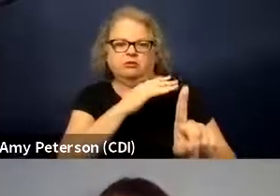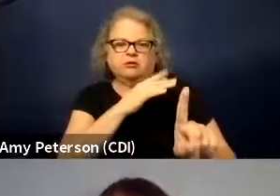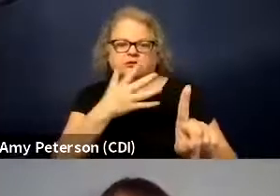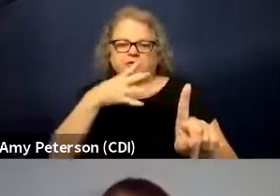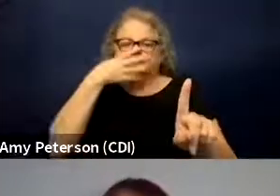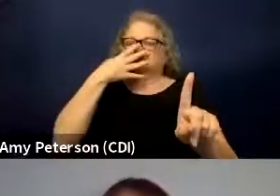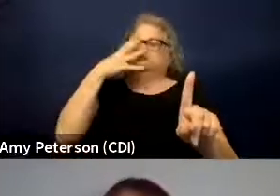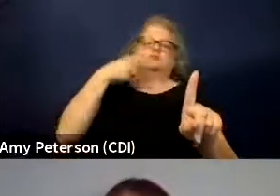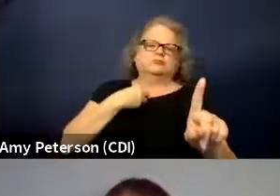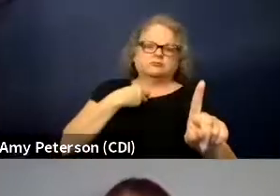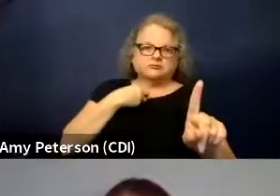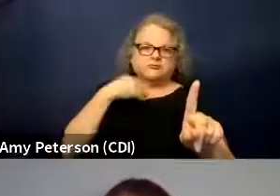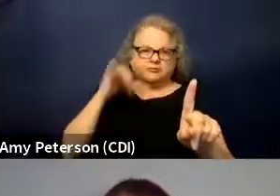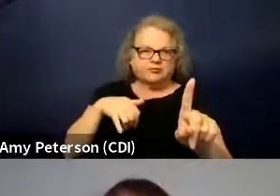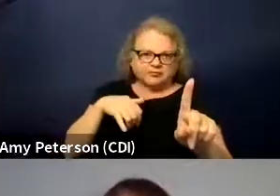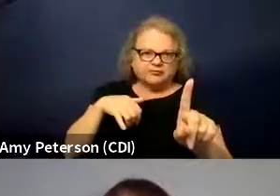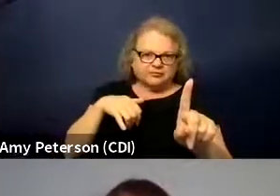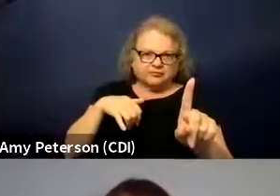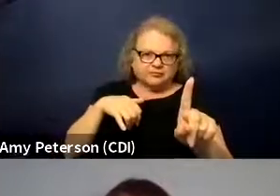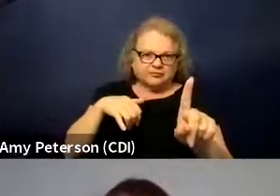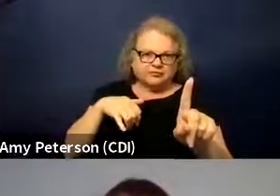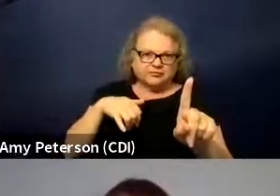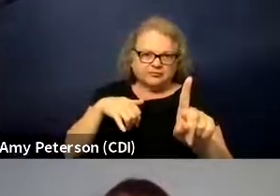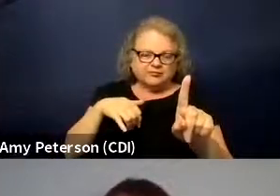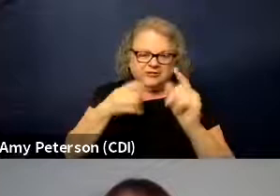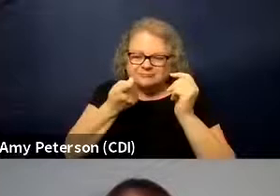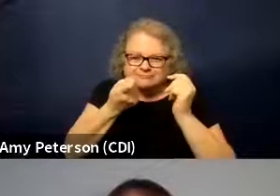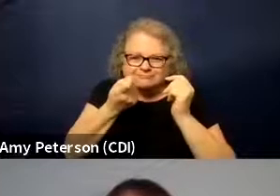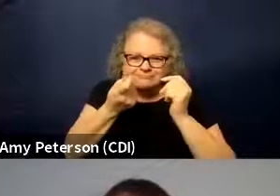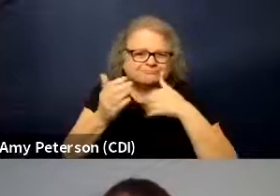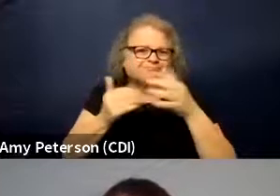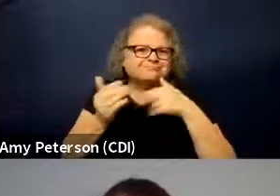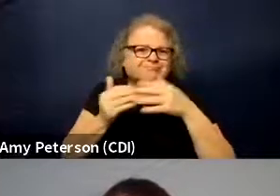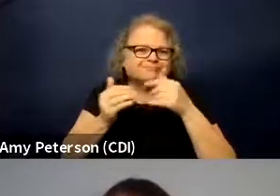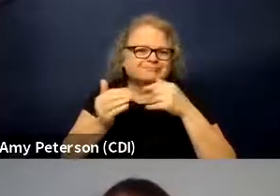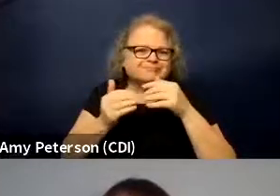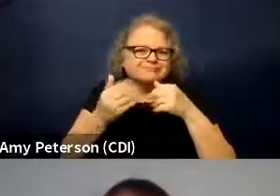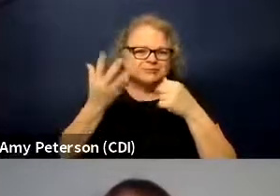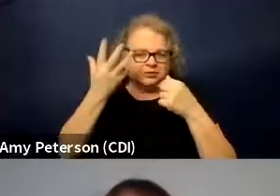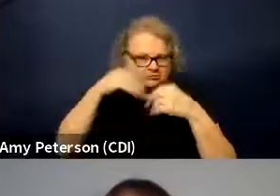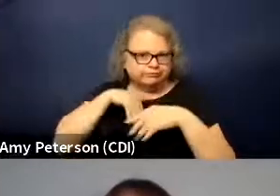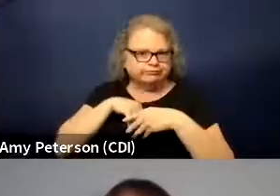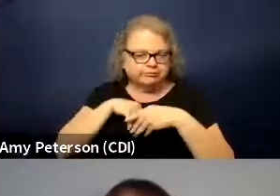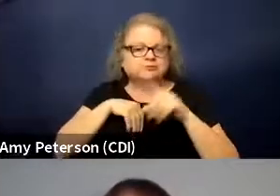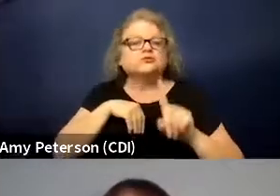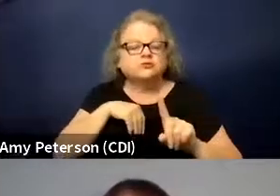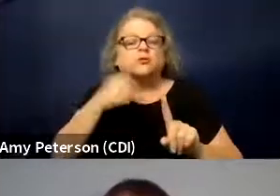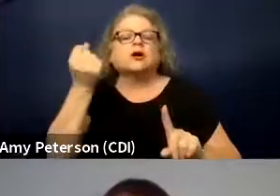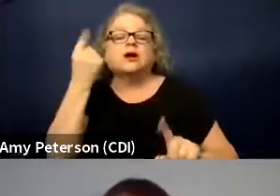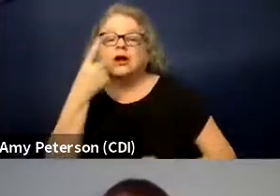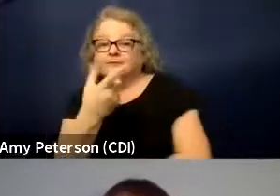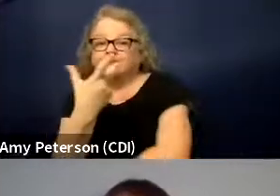vaccinated, your immune system responds quickly, and you may never have symptoms, or